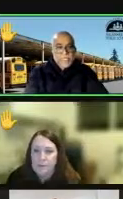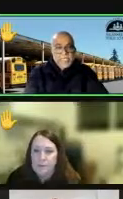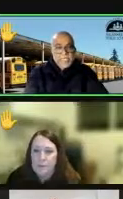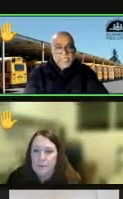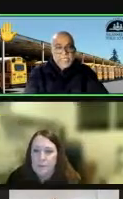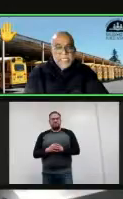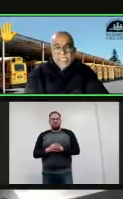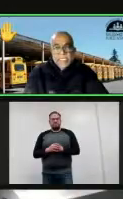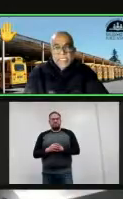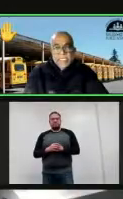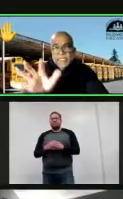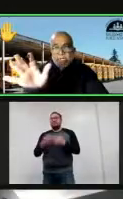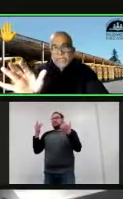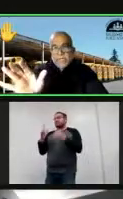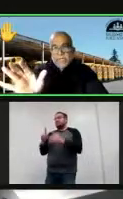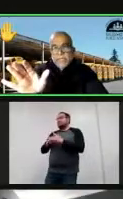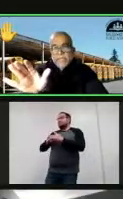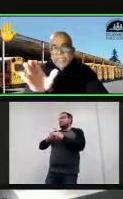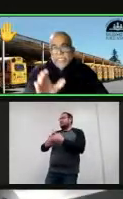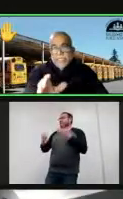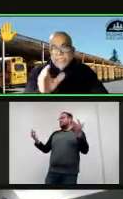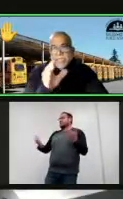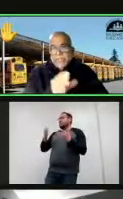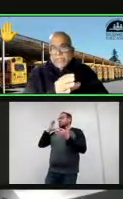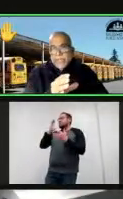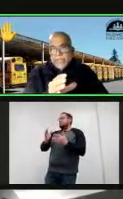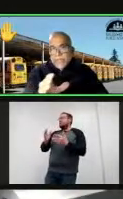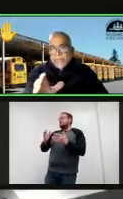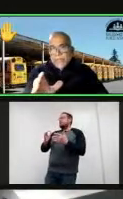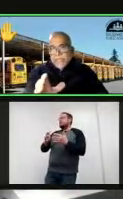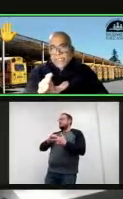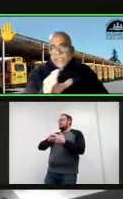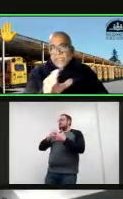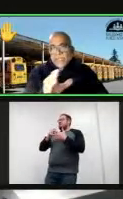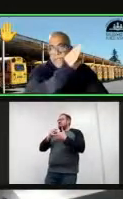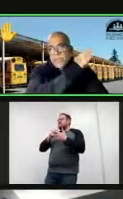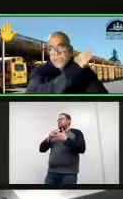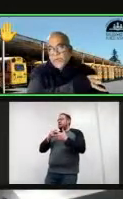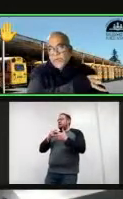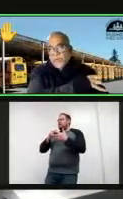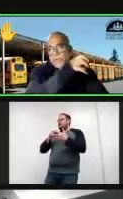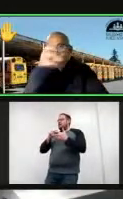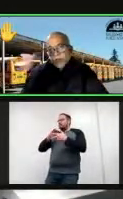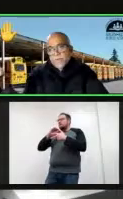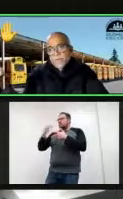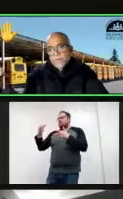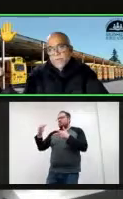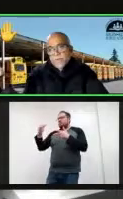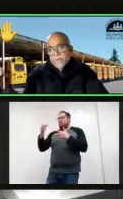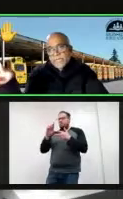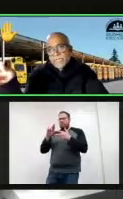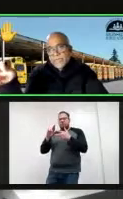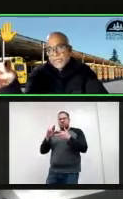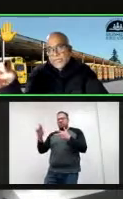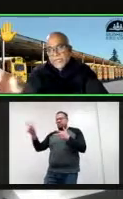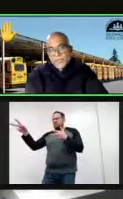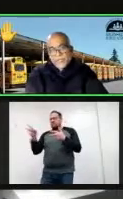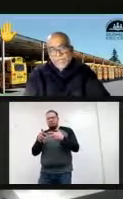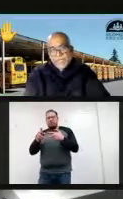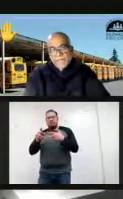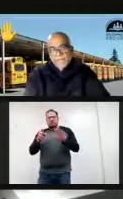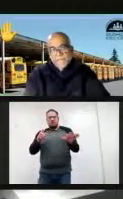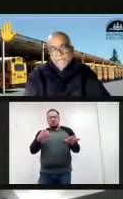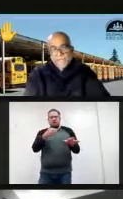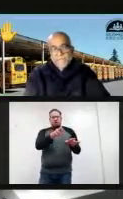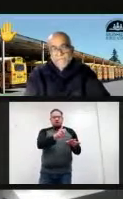When they start here, will they be tier three PERS or they will move their PERS from somewhere else? I'm not sure about that.